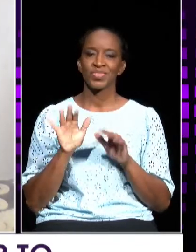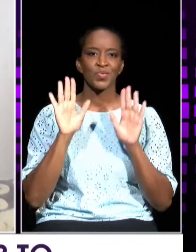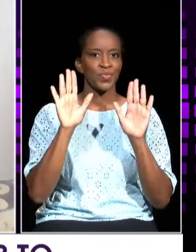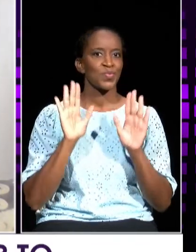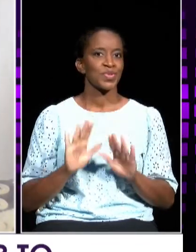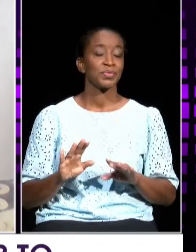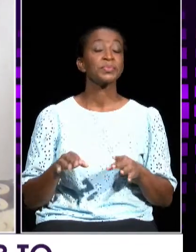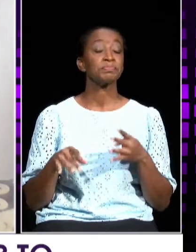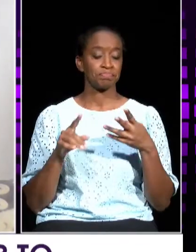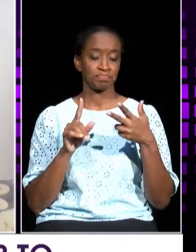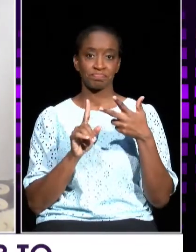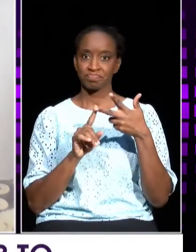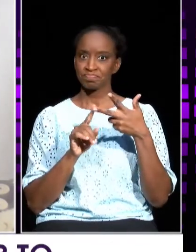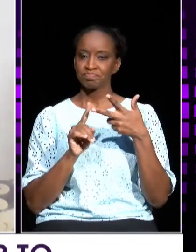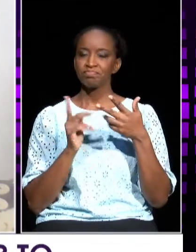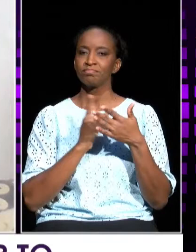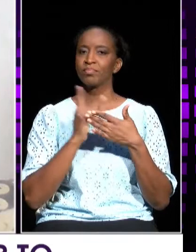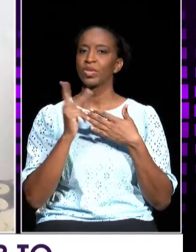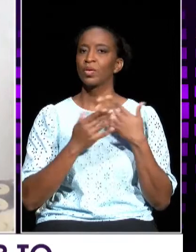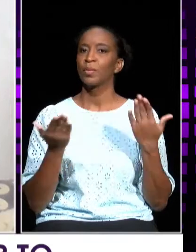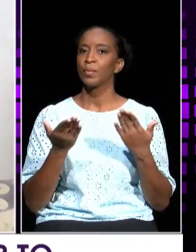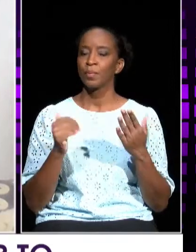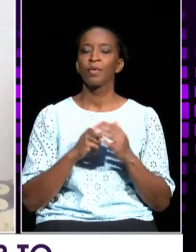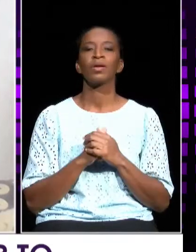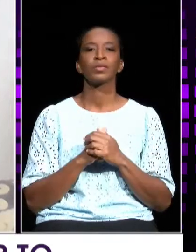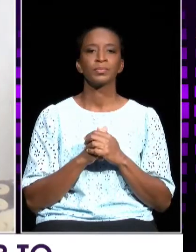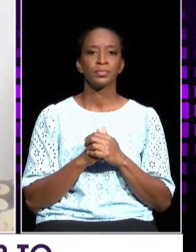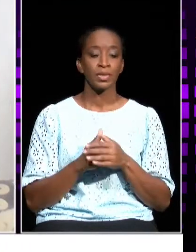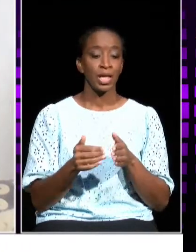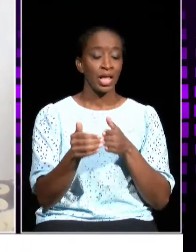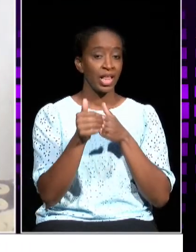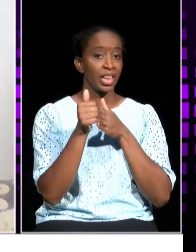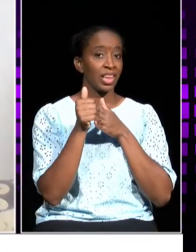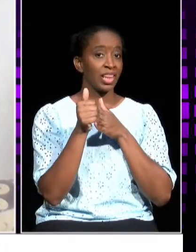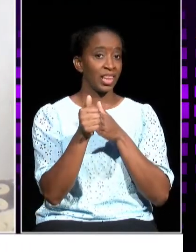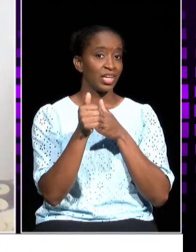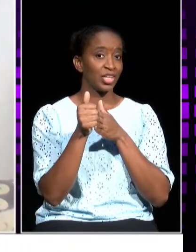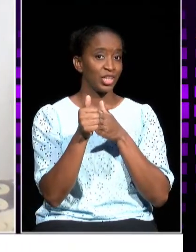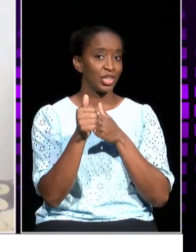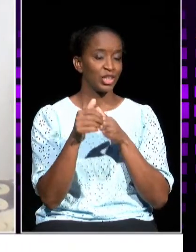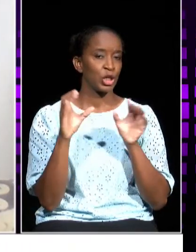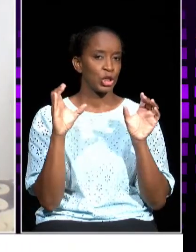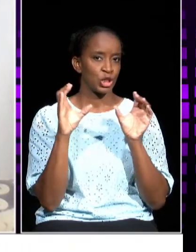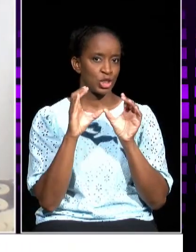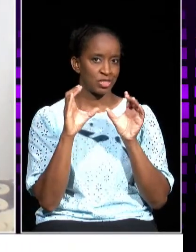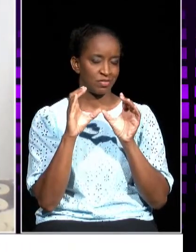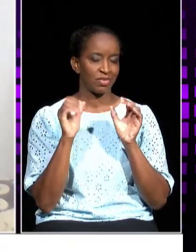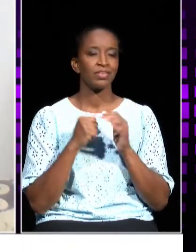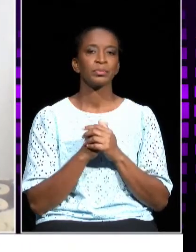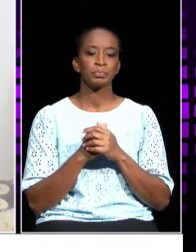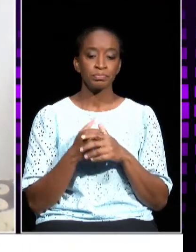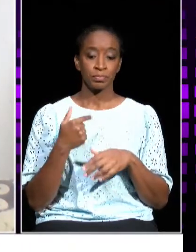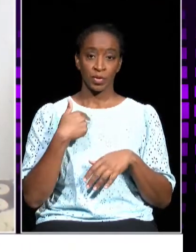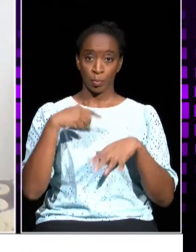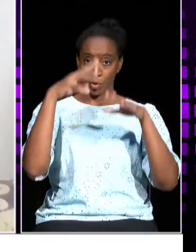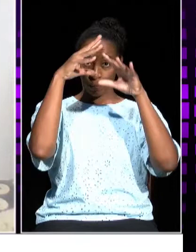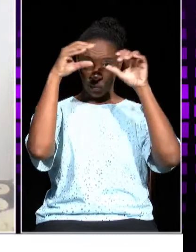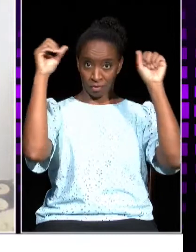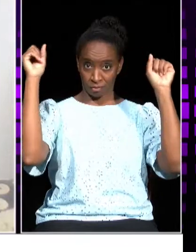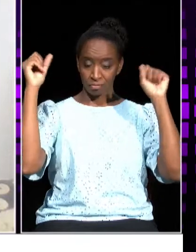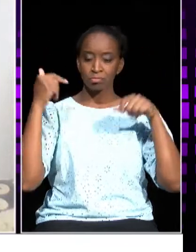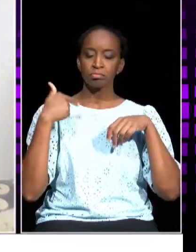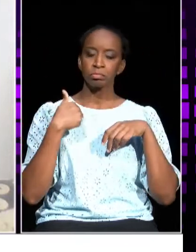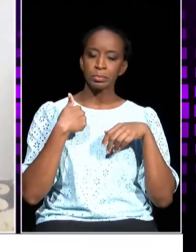we've implemented was the Allen School Leadership Certificate Program, where I facilitate that as a president. Because as you